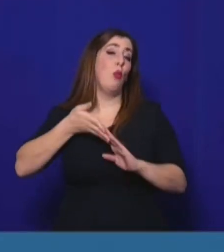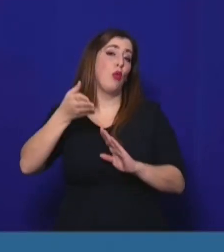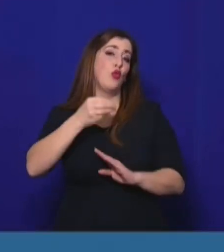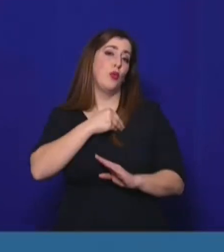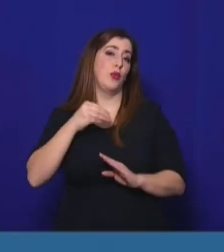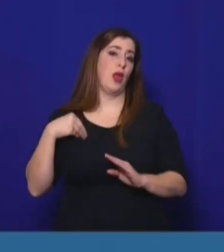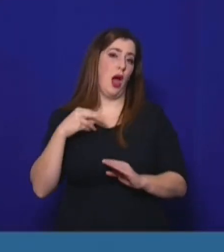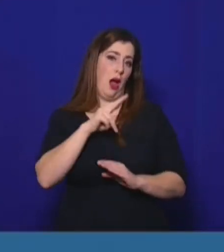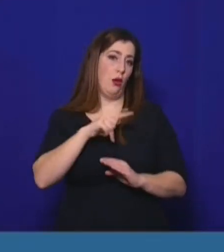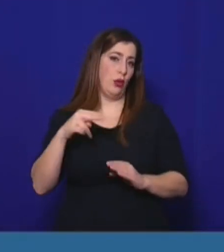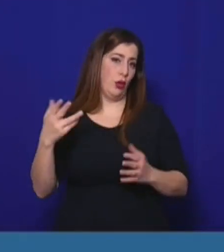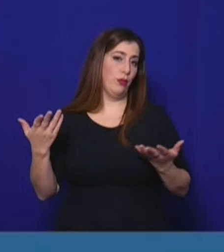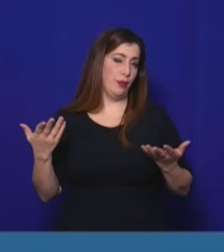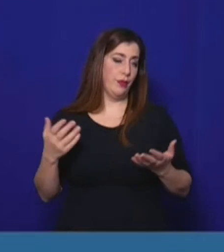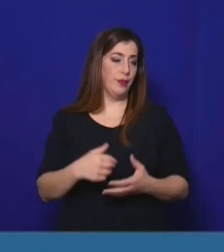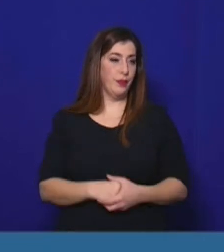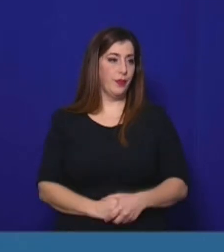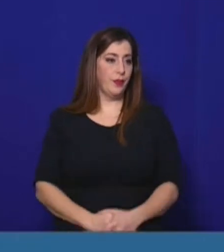ta' Għawdex.